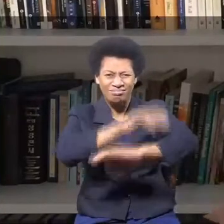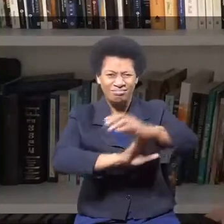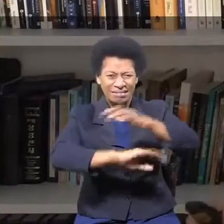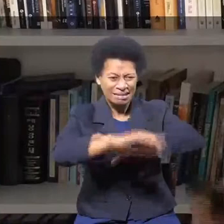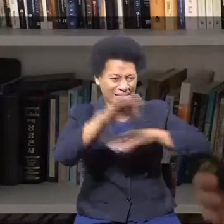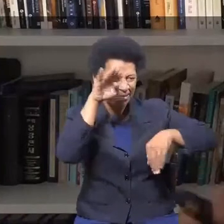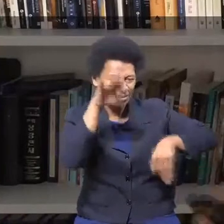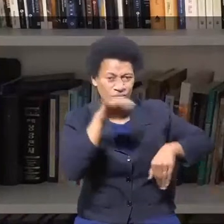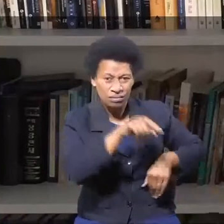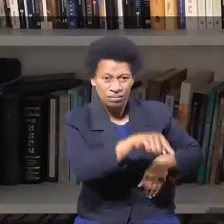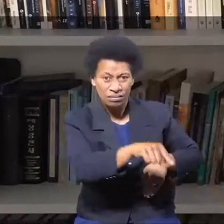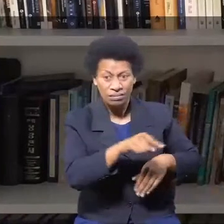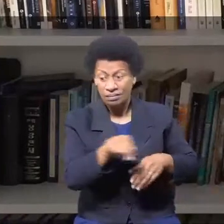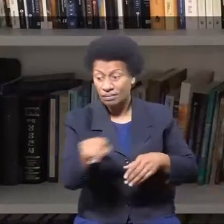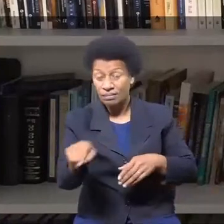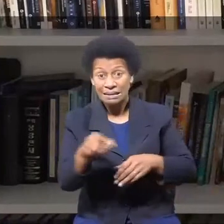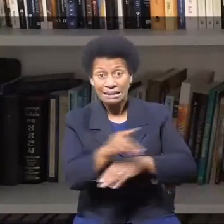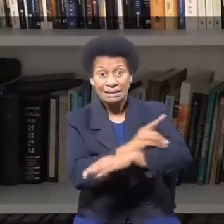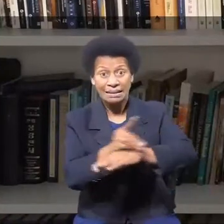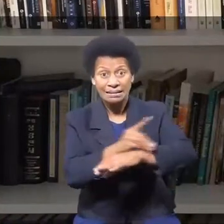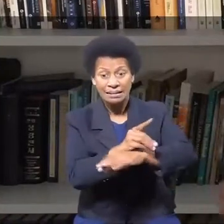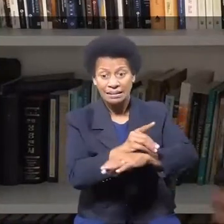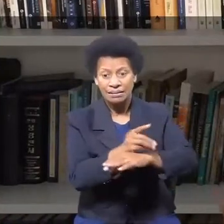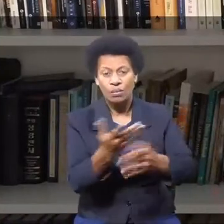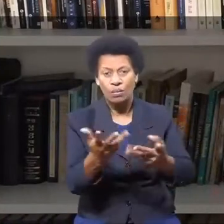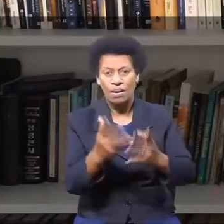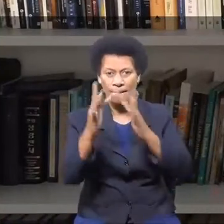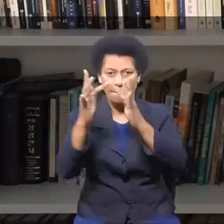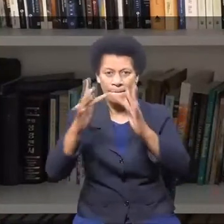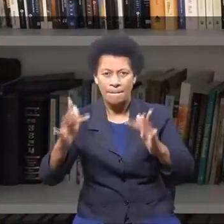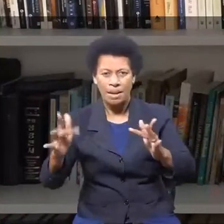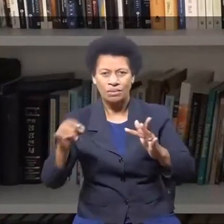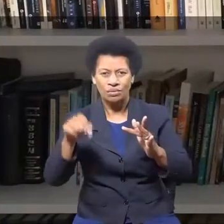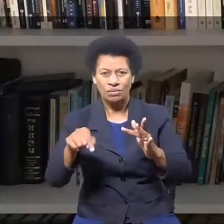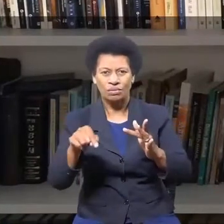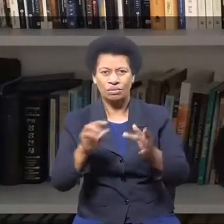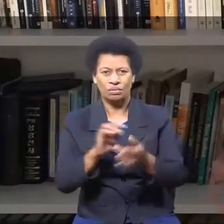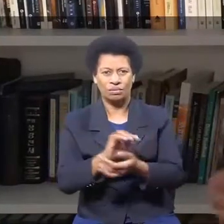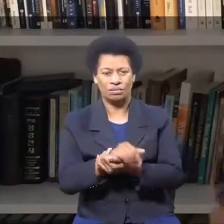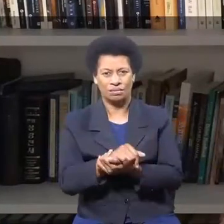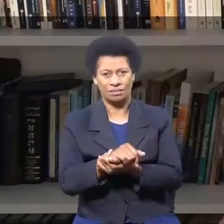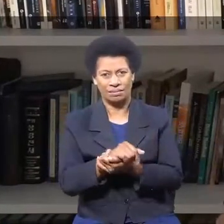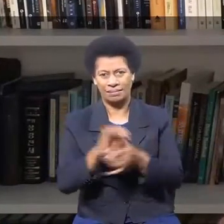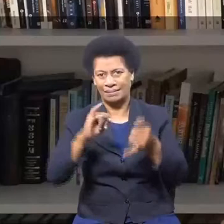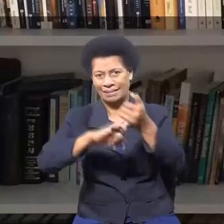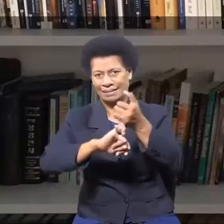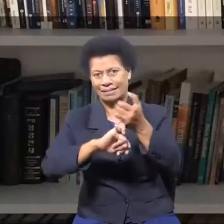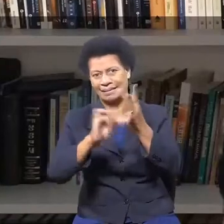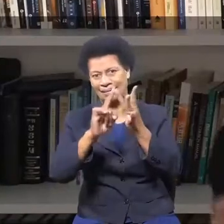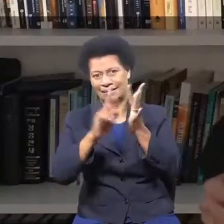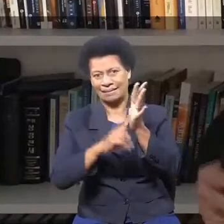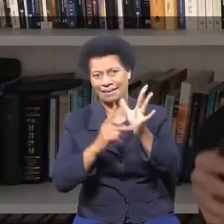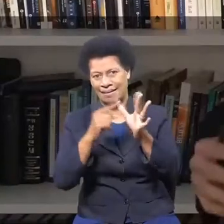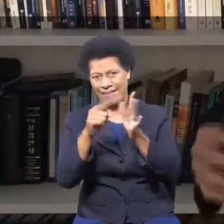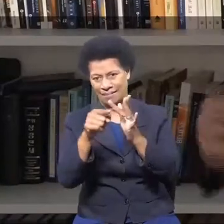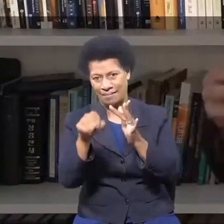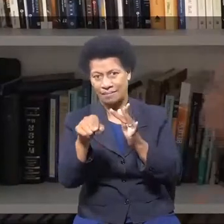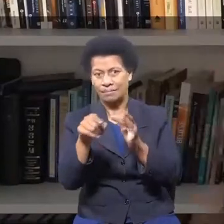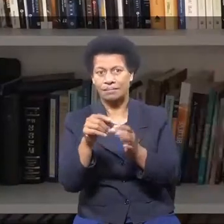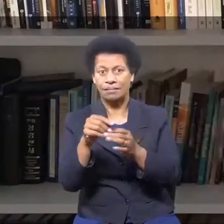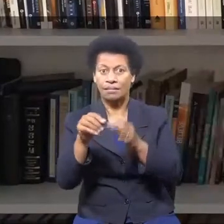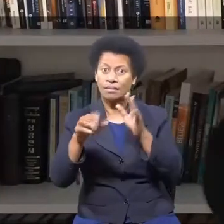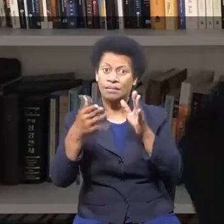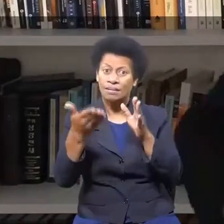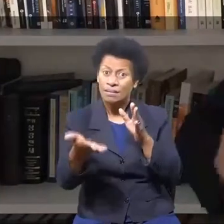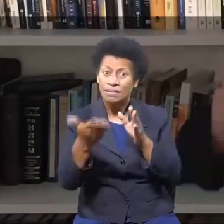them in the Arabian desert, the Mount Sinai. And on top of the mountain, he